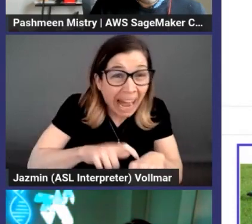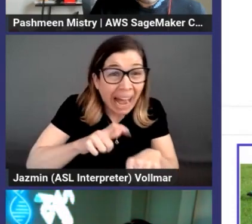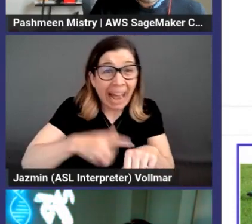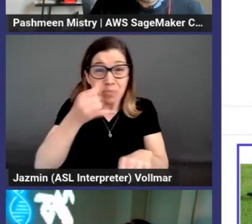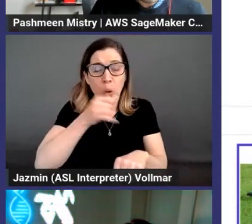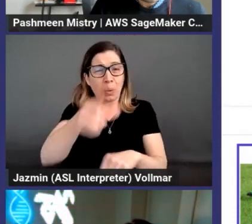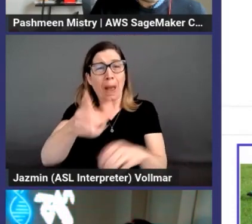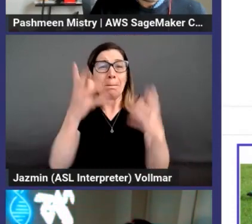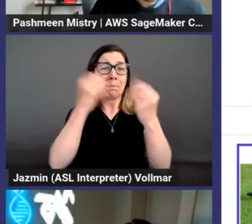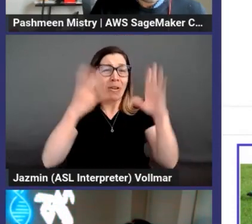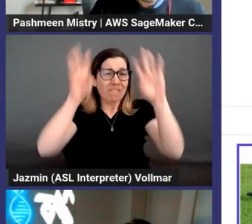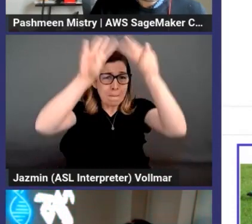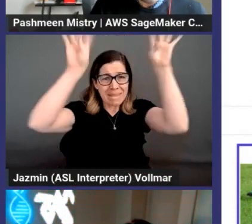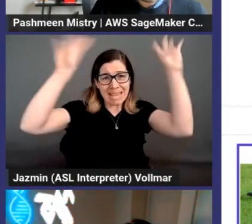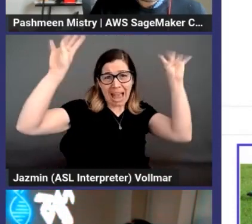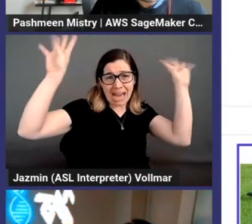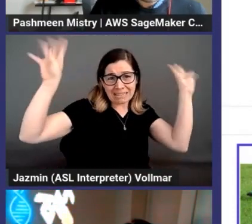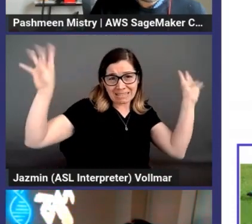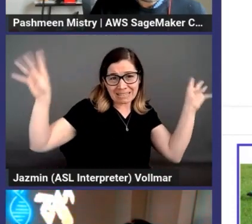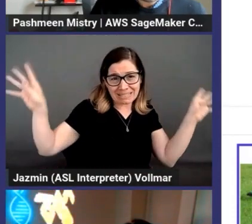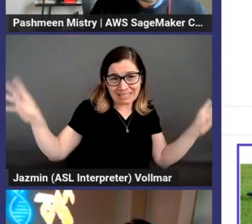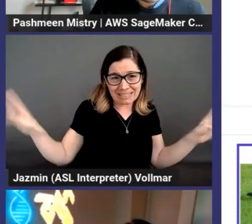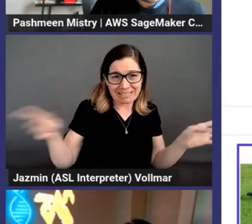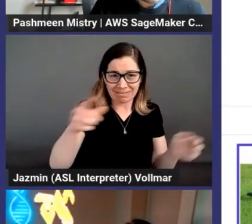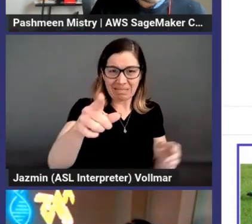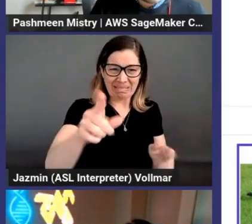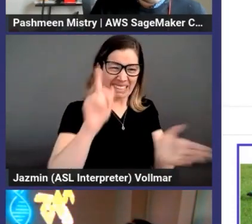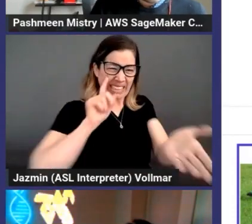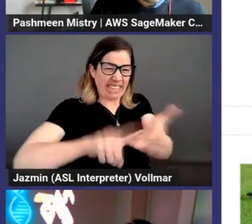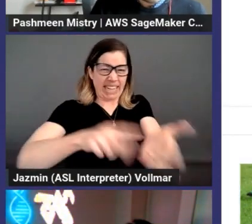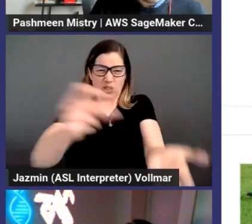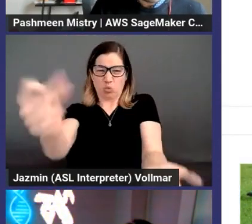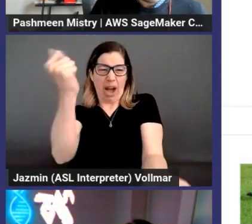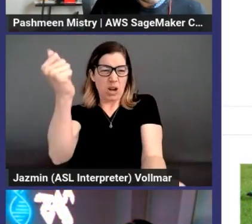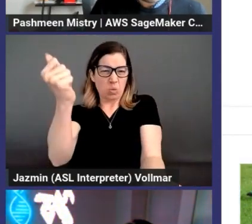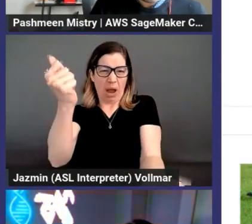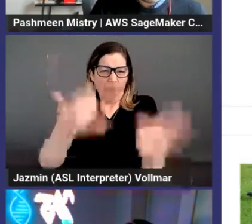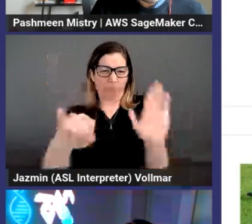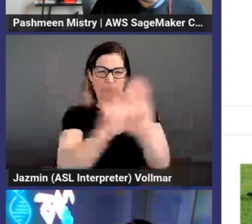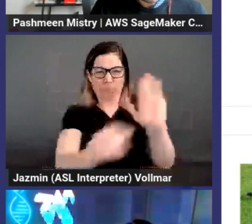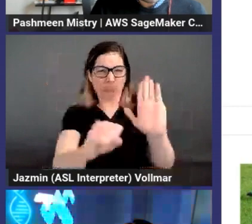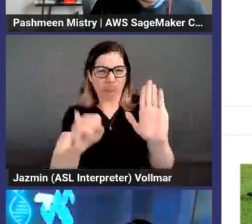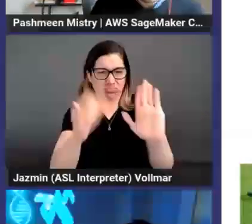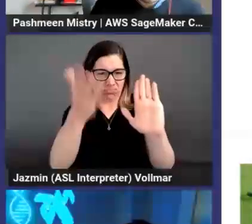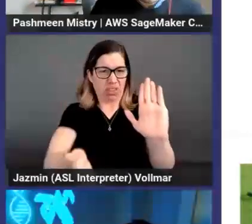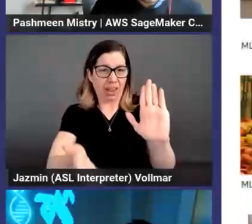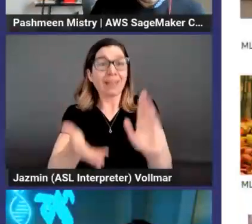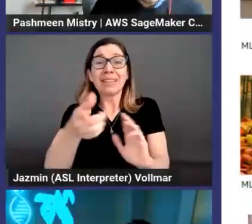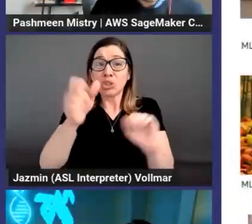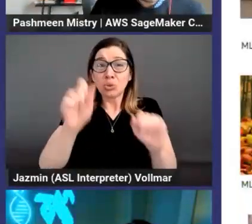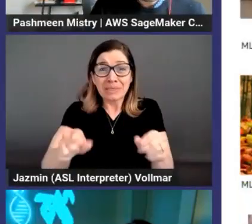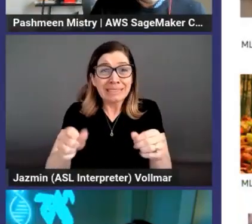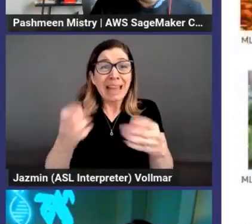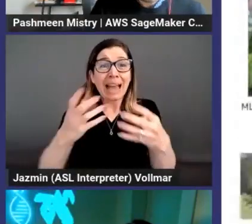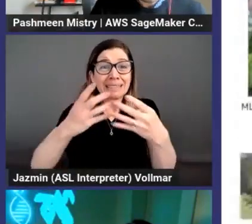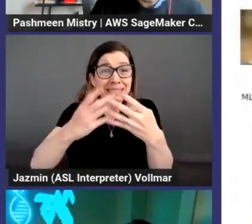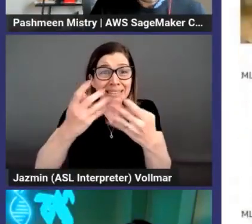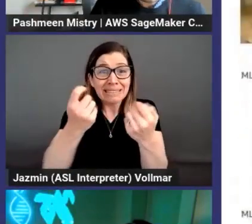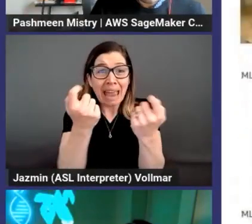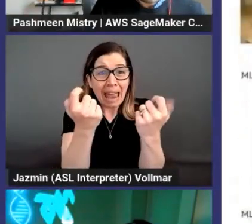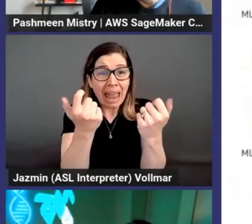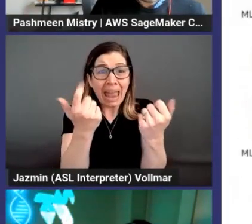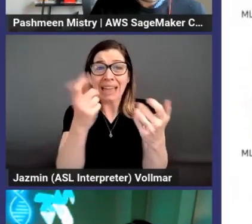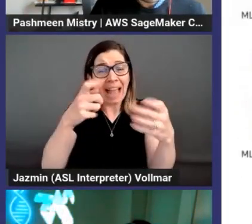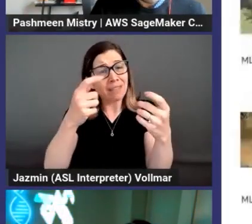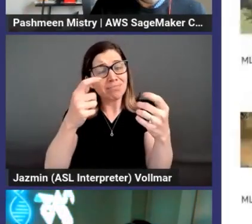beautiful peacock. It detected it right away, right? And you can scan through the 1,000